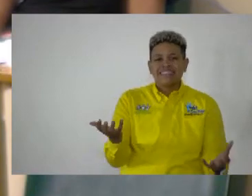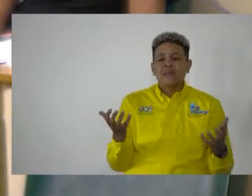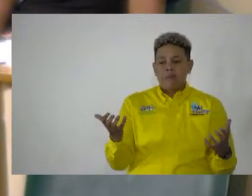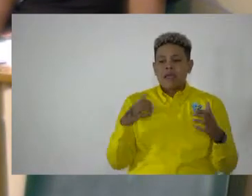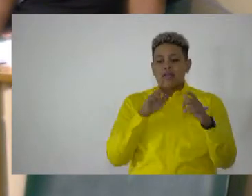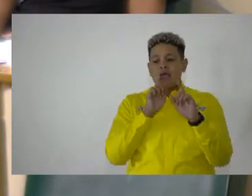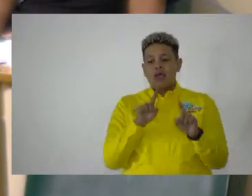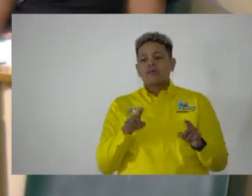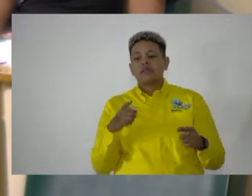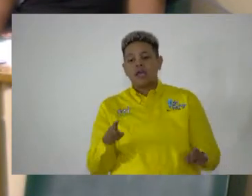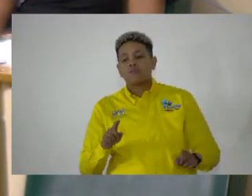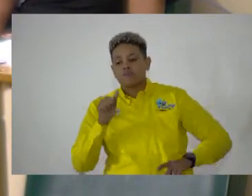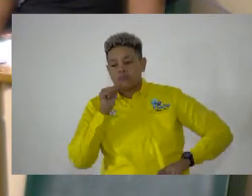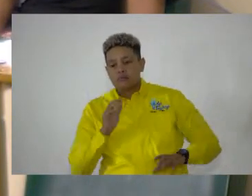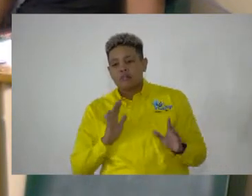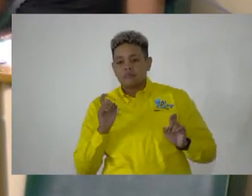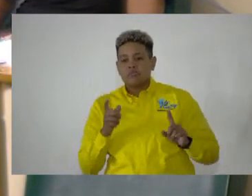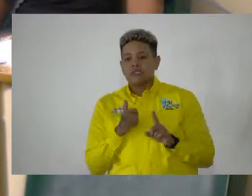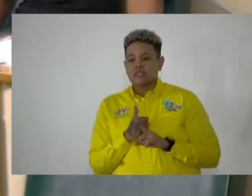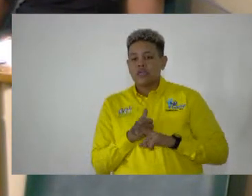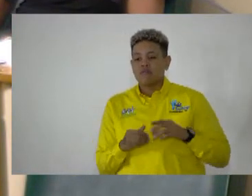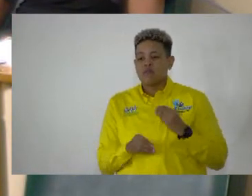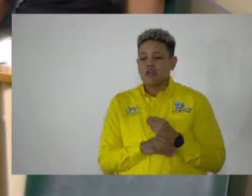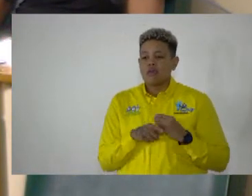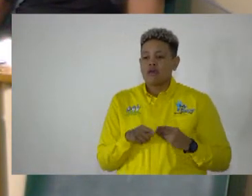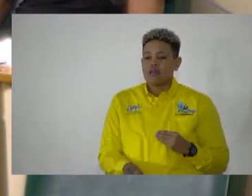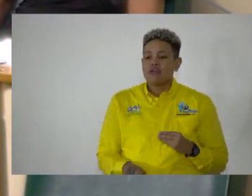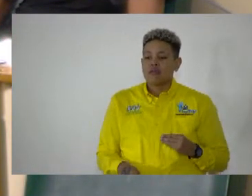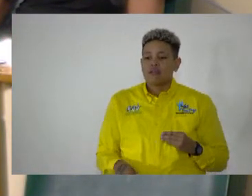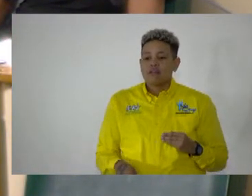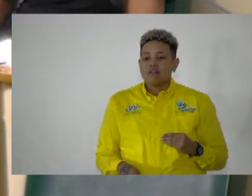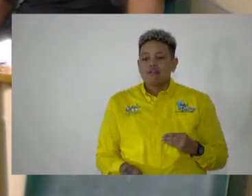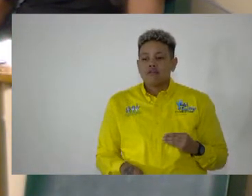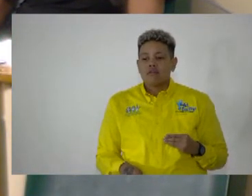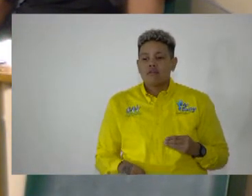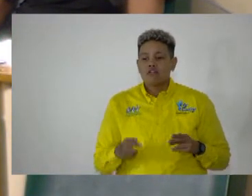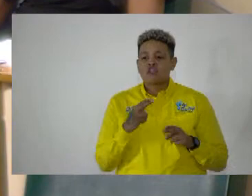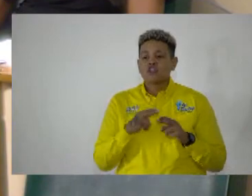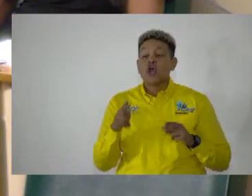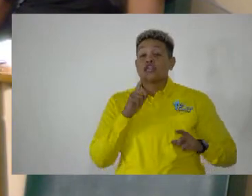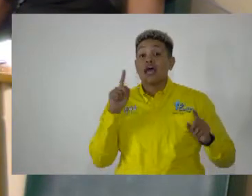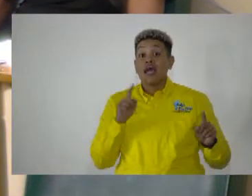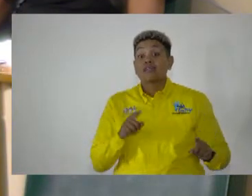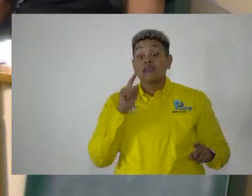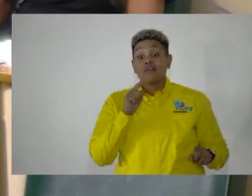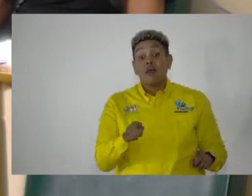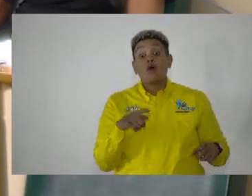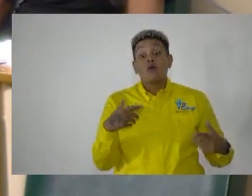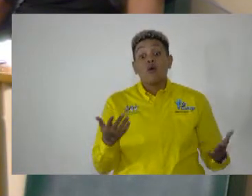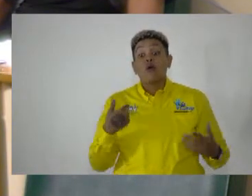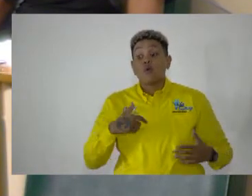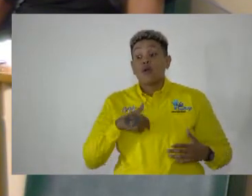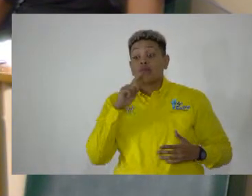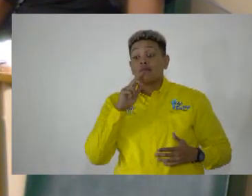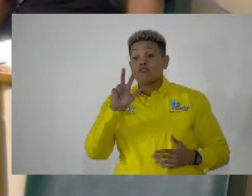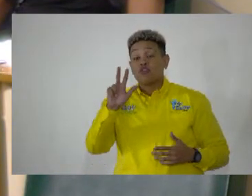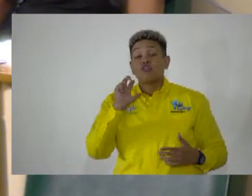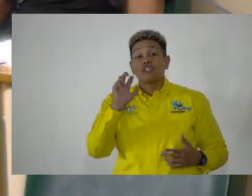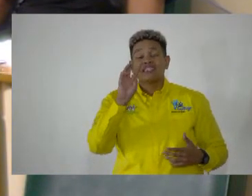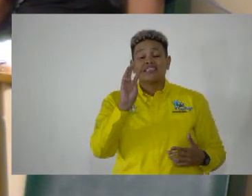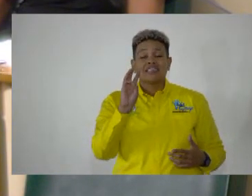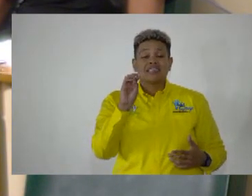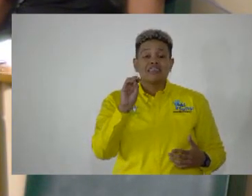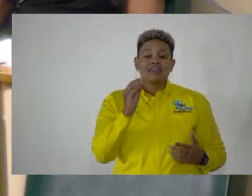answers. Madam Speaker, the short answer is that we have